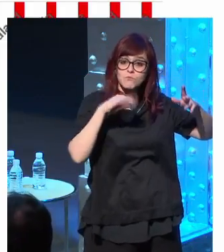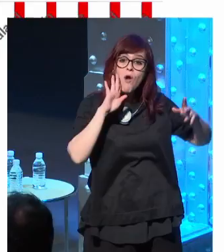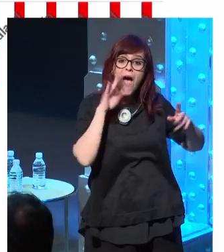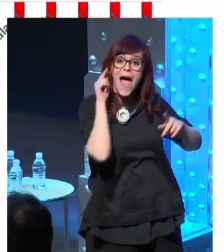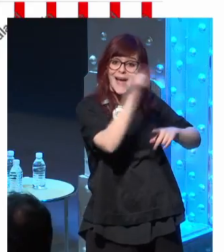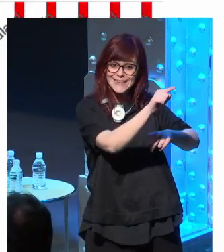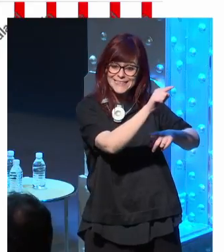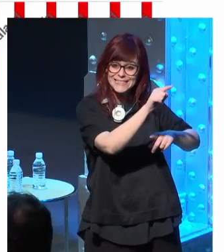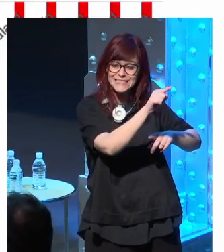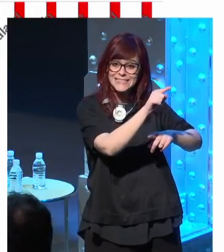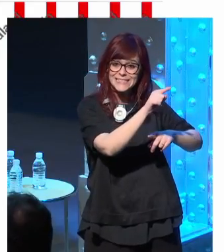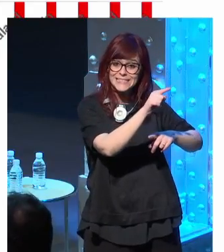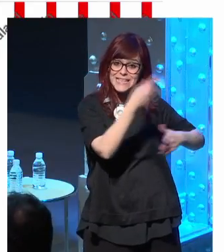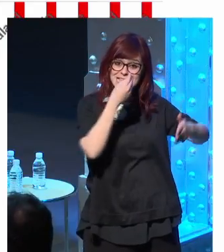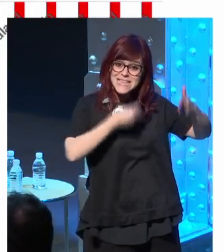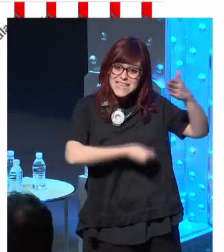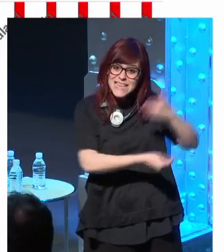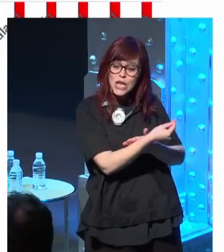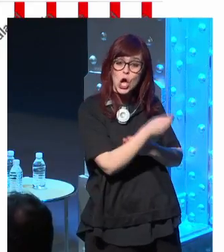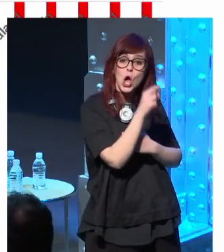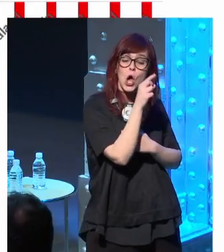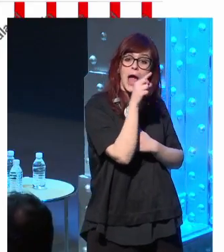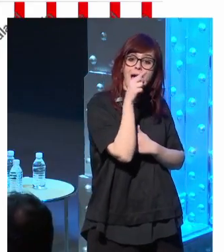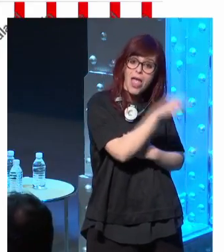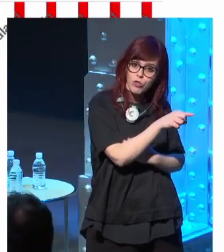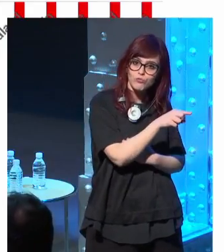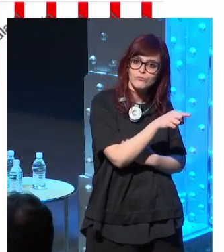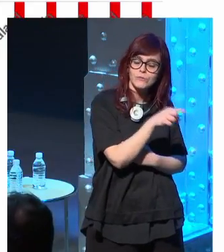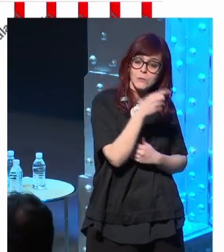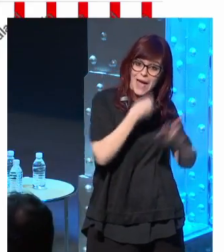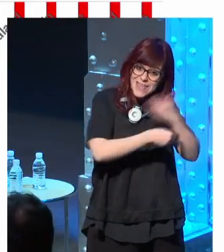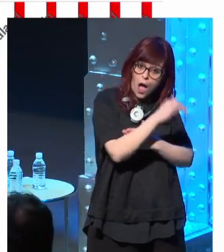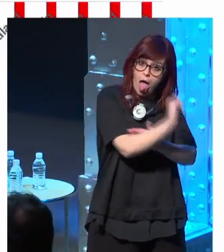are 12% less happy than Americans without kids.